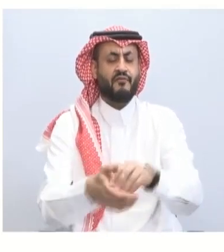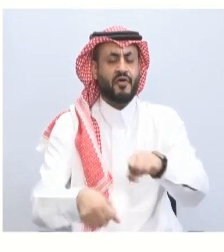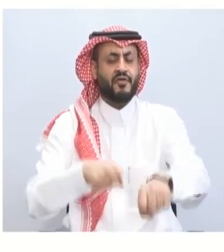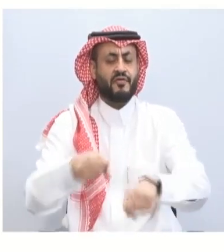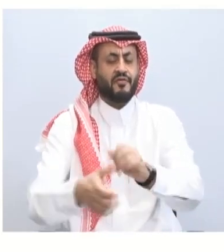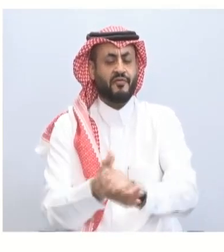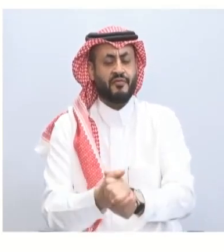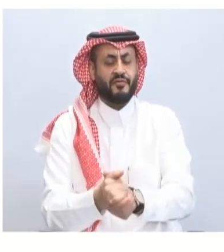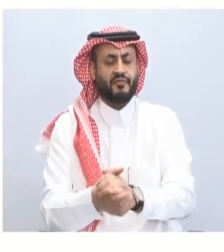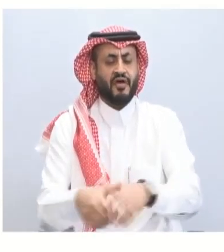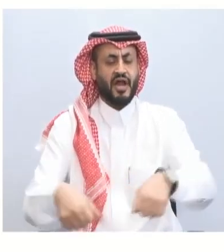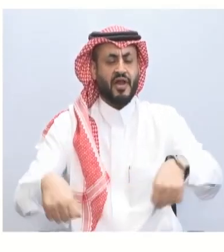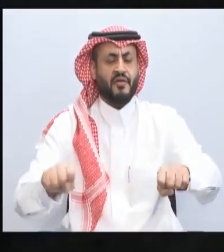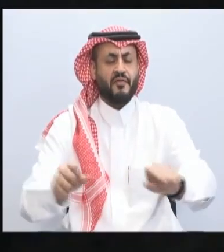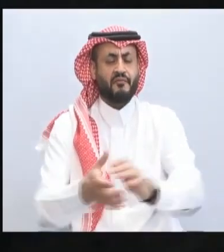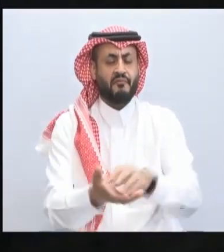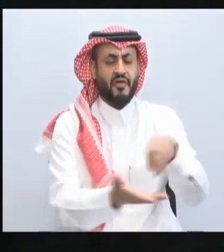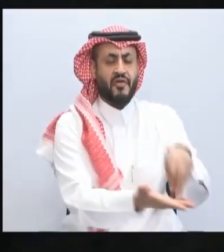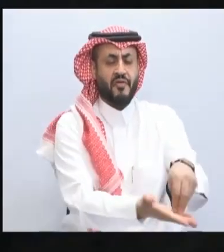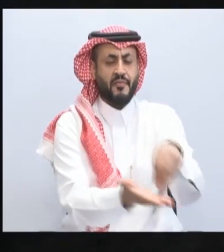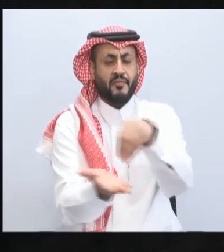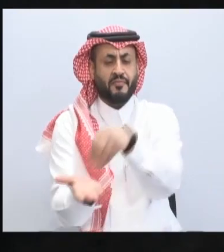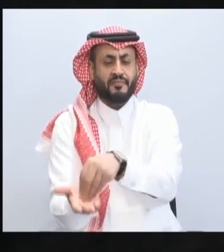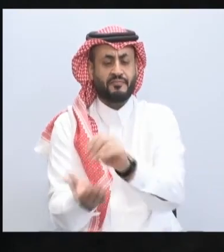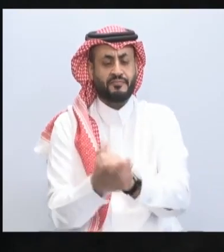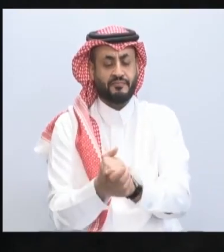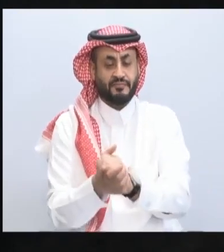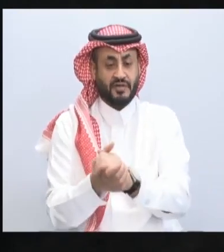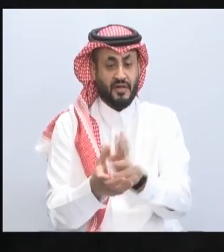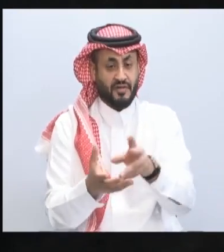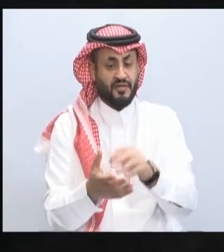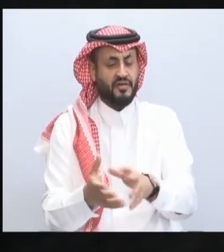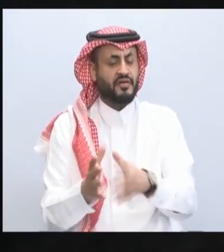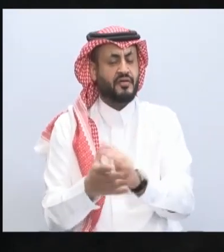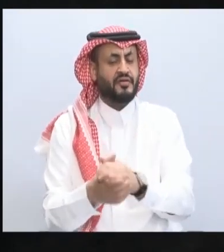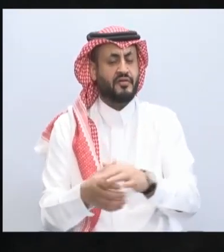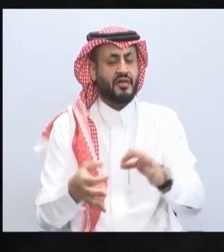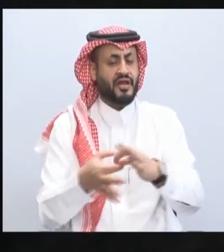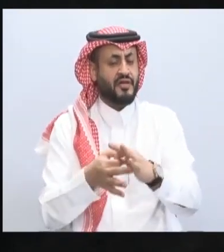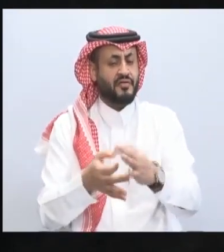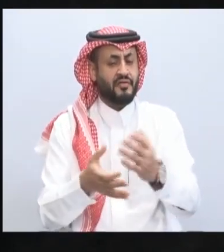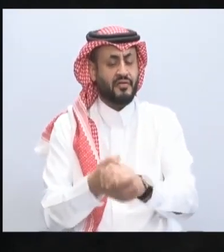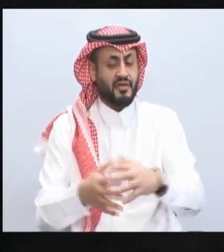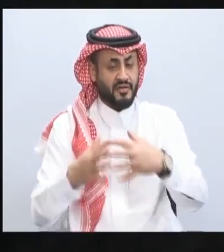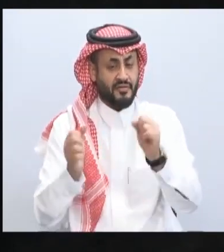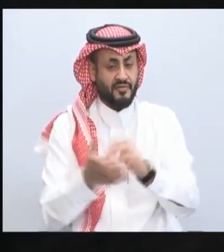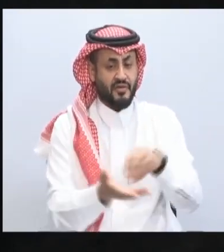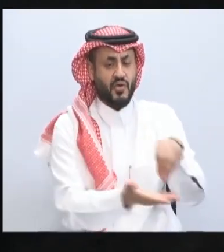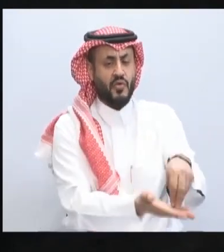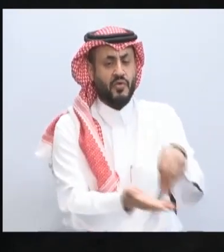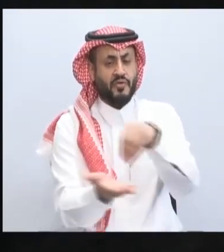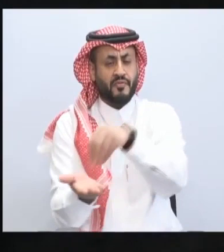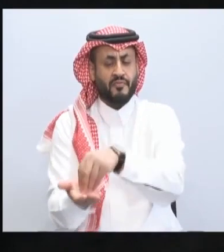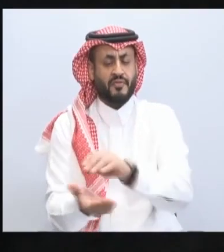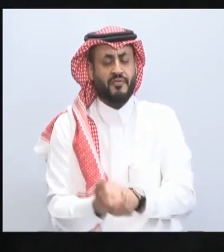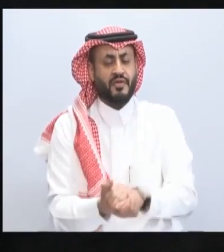or motorbikes moving from one place to another. So mobility is a word that is connected, or it means something that is